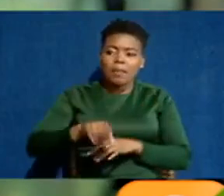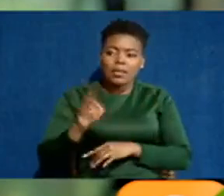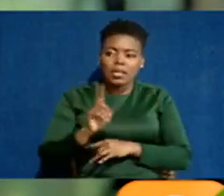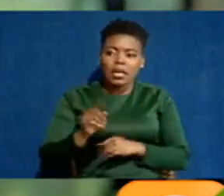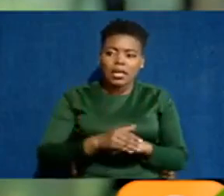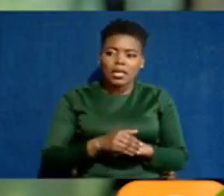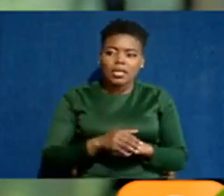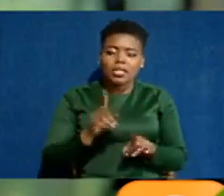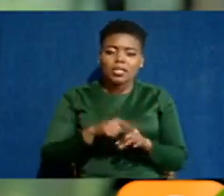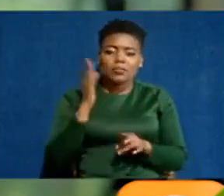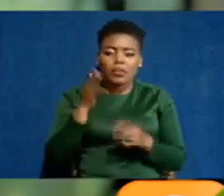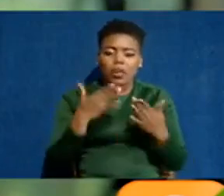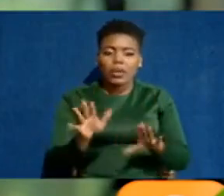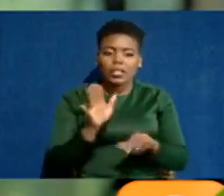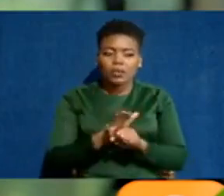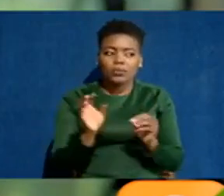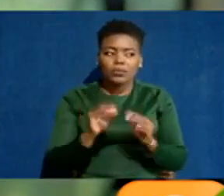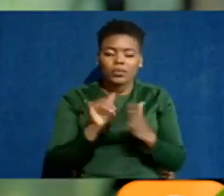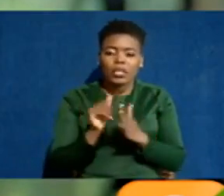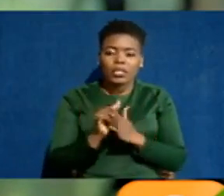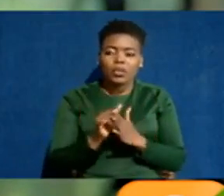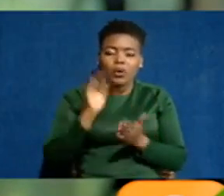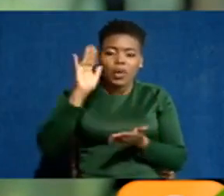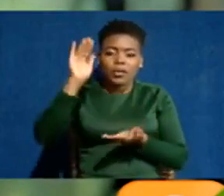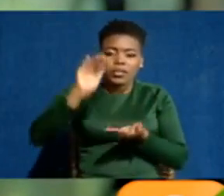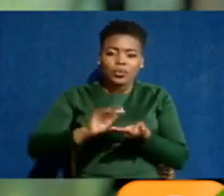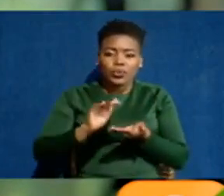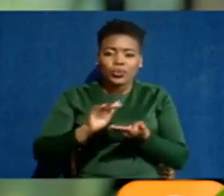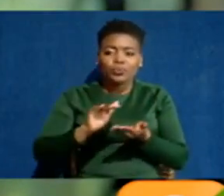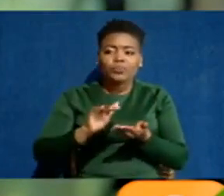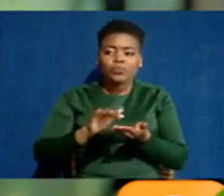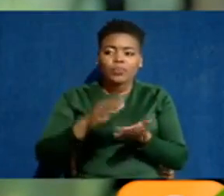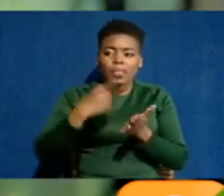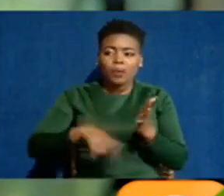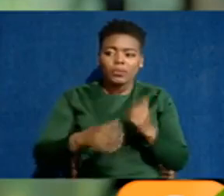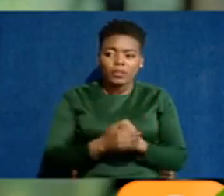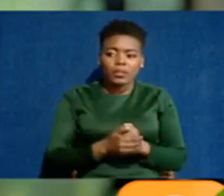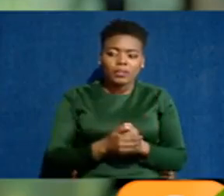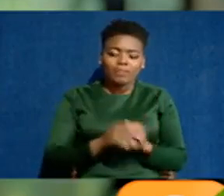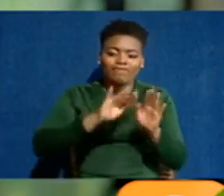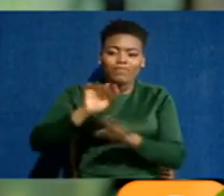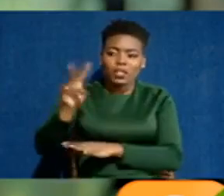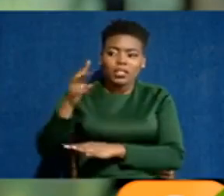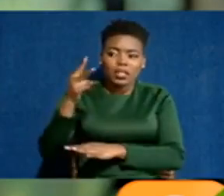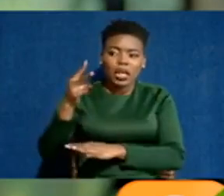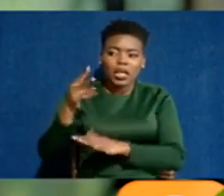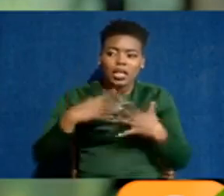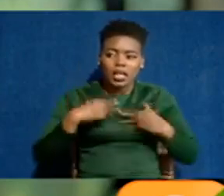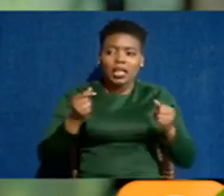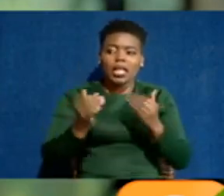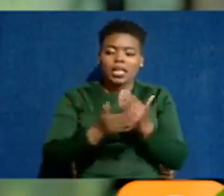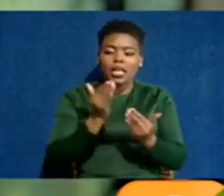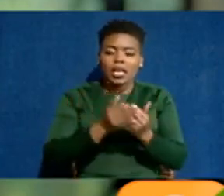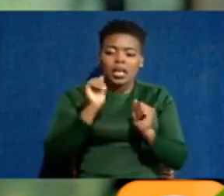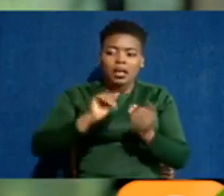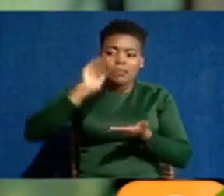less wastage in the system, so that significantly reduces the administration costs. Secondly, the healthcare costs can also be